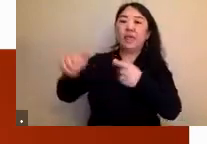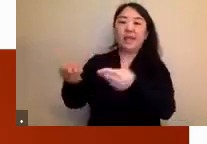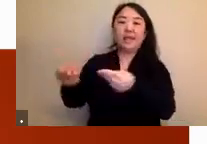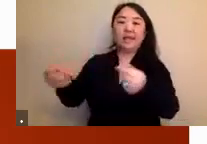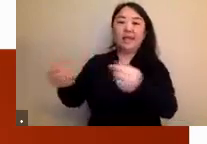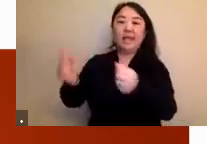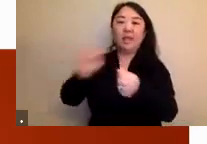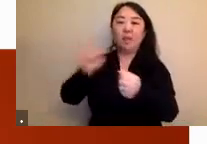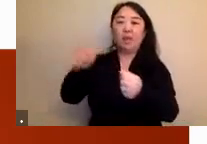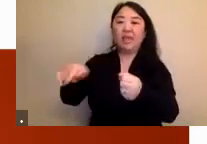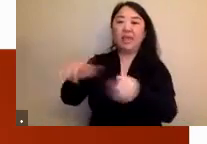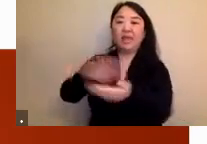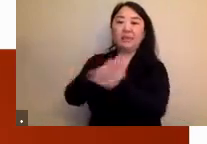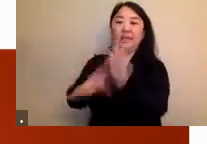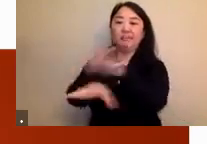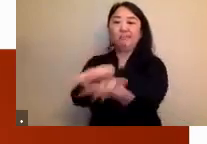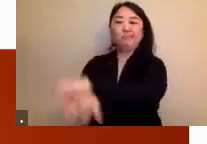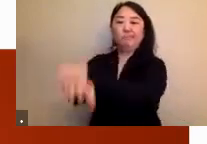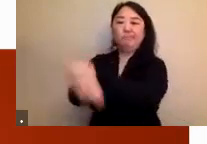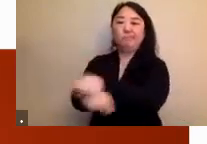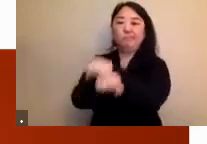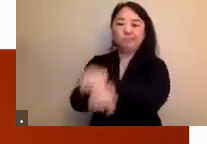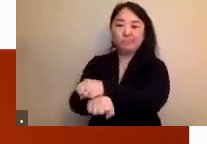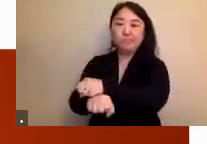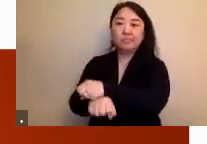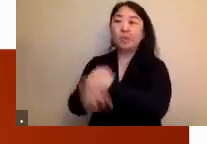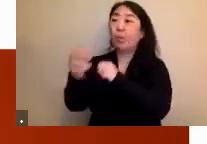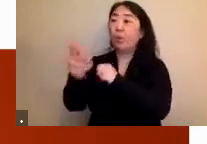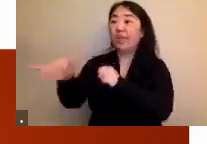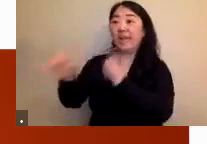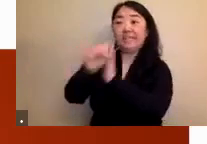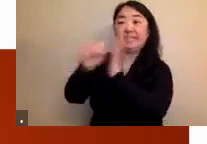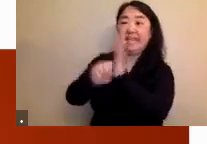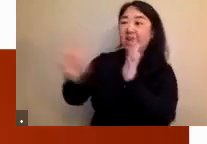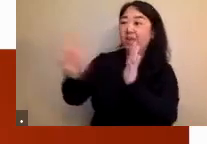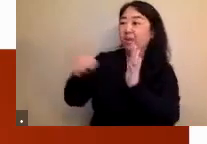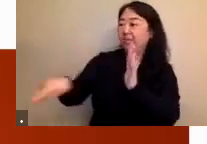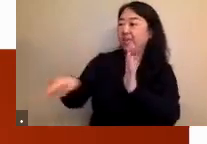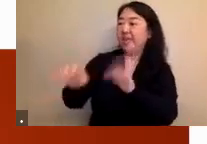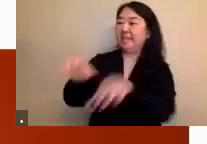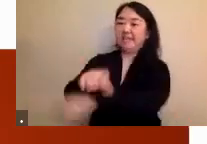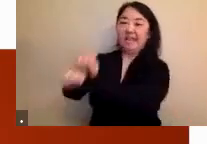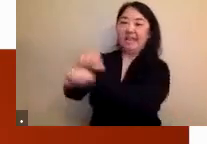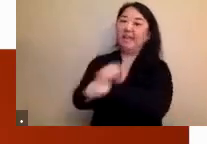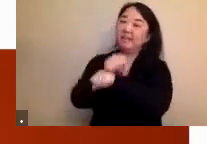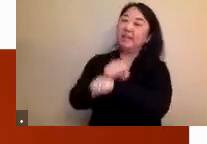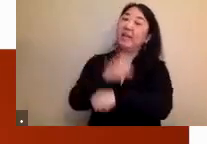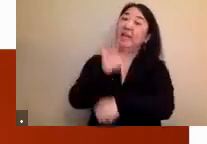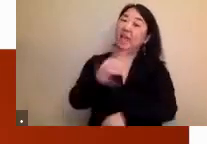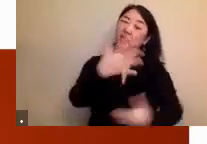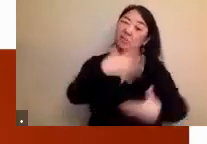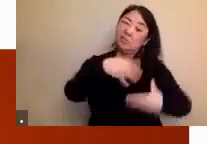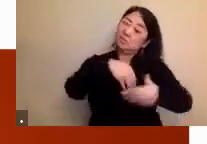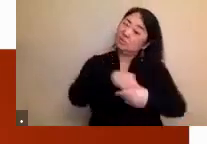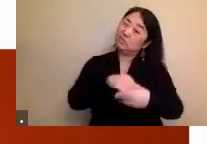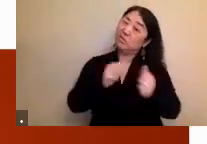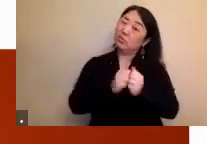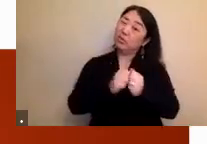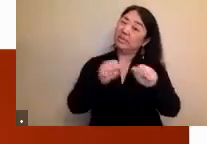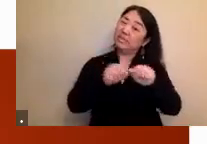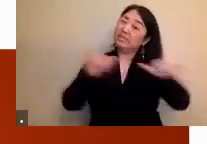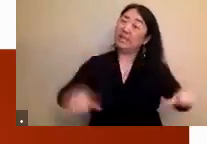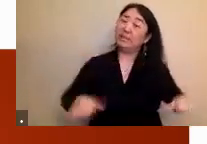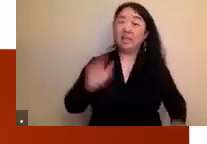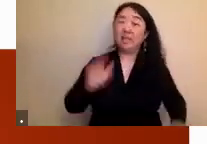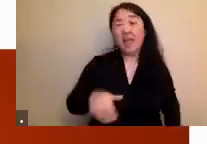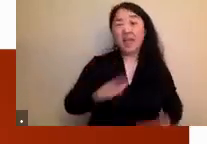they were enslaved or to a state where they were enslaved. And that was a part of our systemic, that was an act, it was